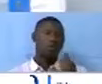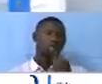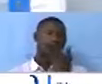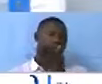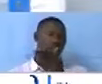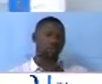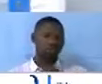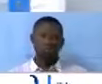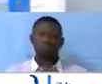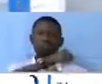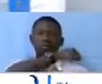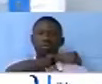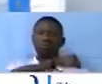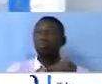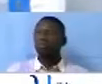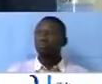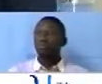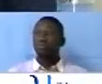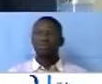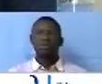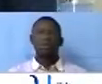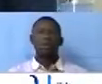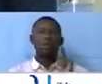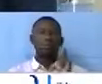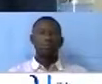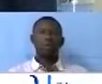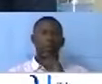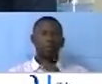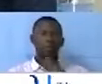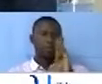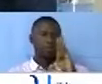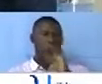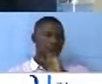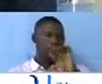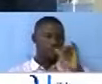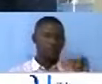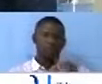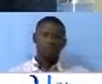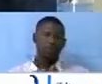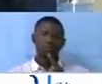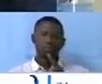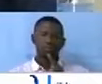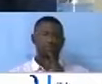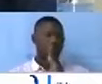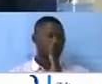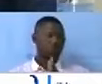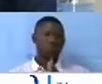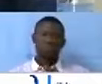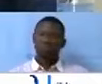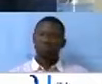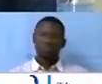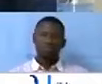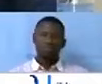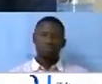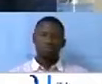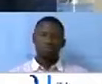jégo. But Mr. Barry, that is not necessarily the case. Why, Mr. Barry, you are doing a good